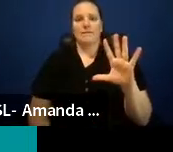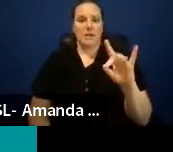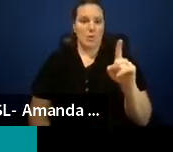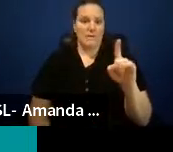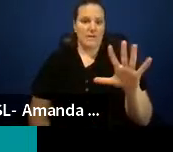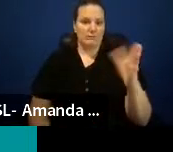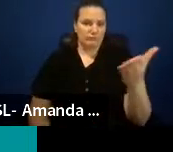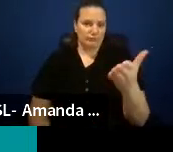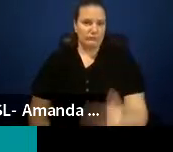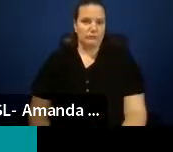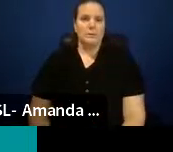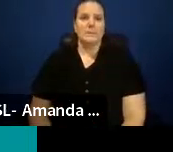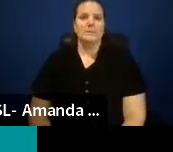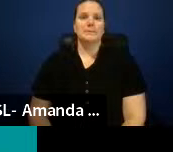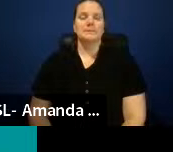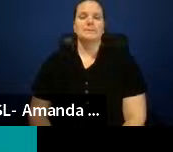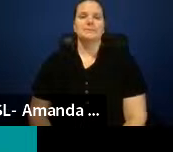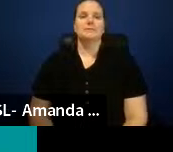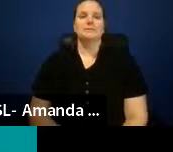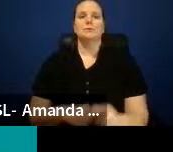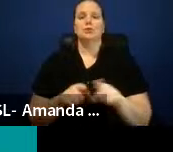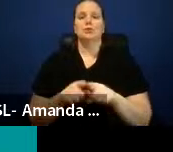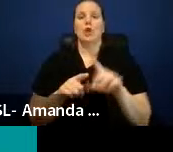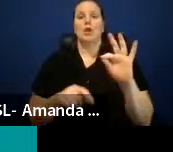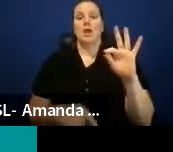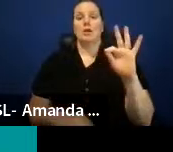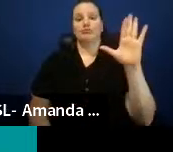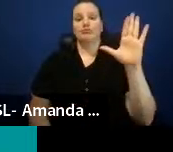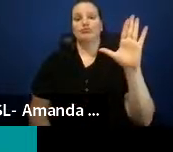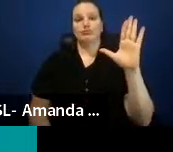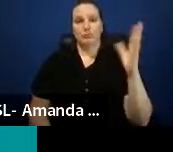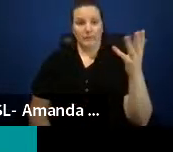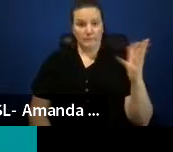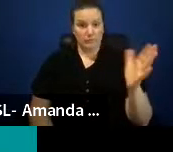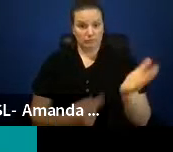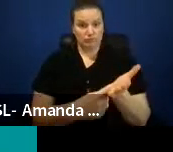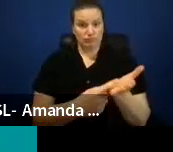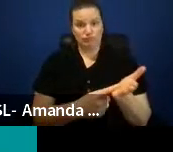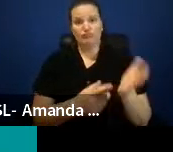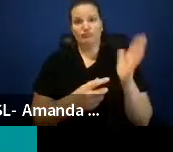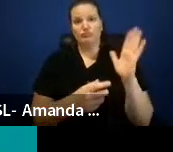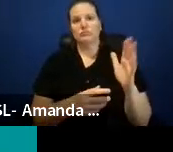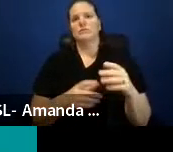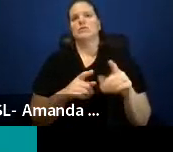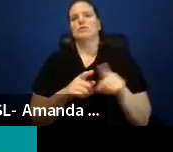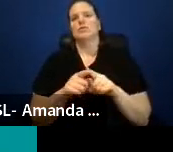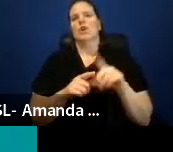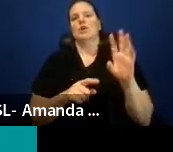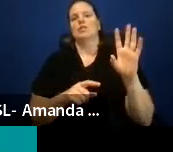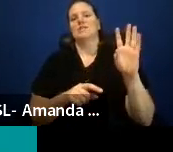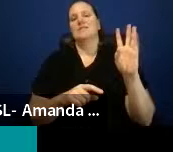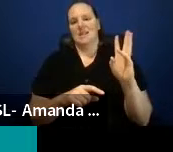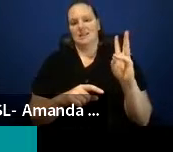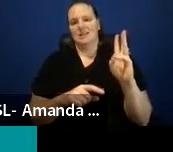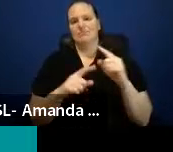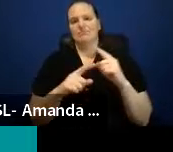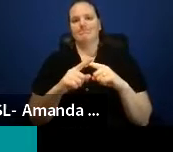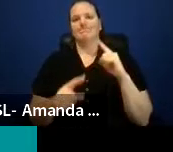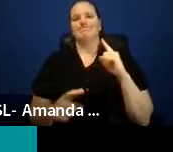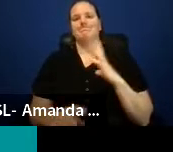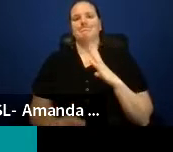385815. Dial *9 to raise your hand. After you're invited to speak, dial *6 to unmute yourself. Next slide,